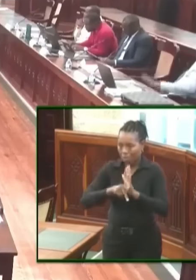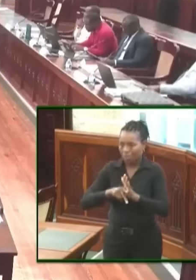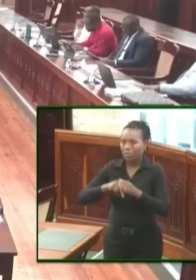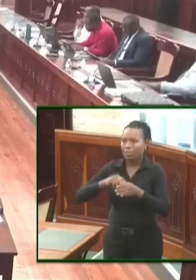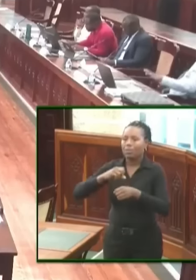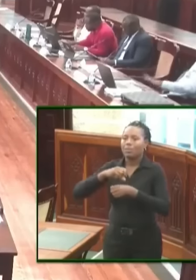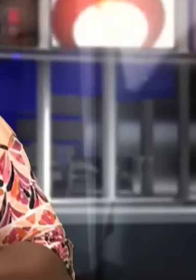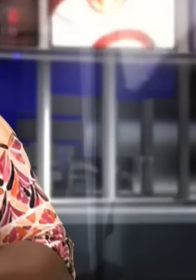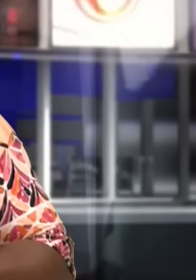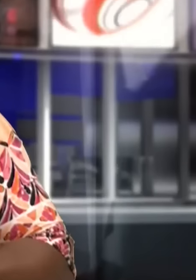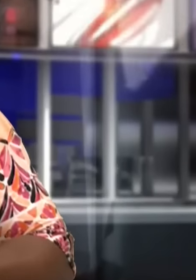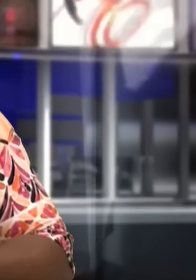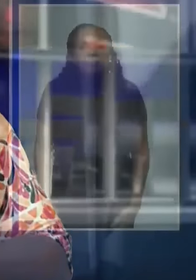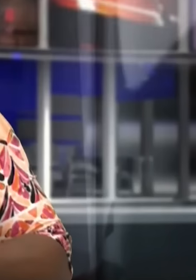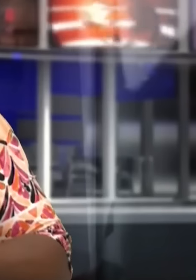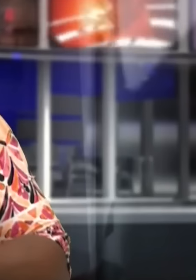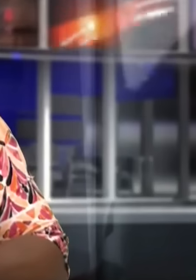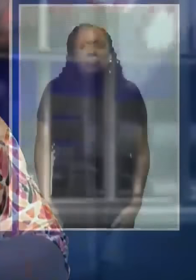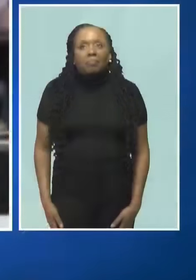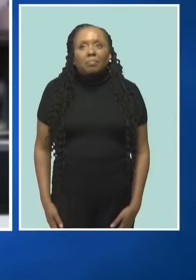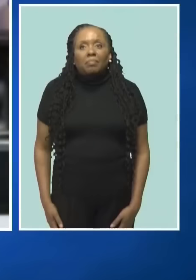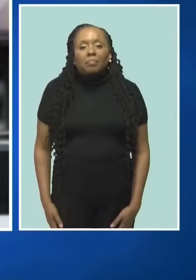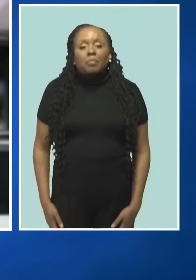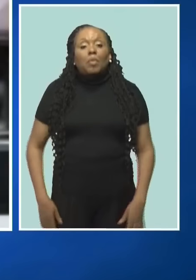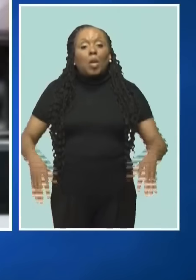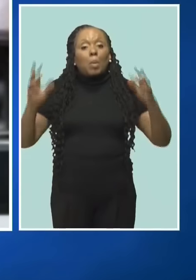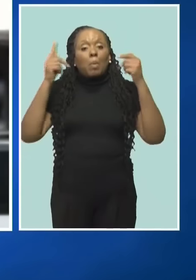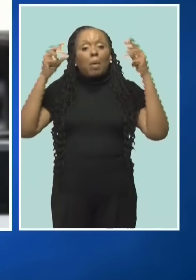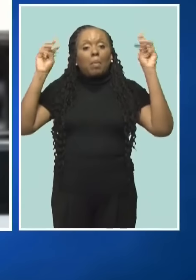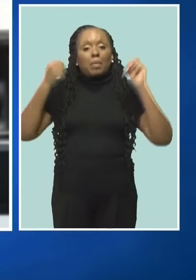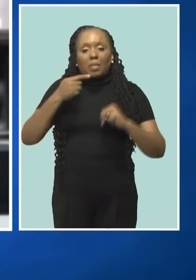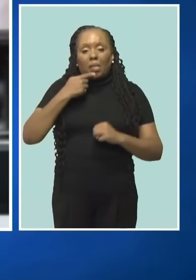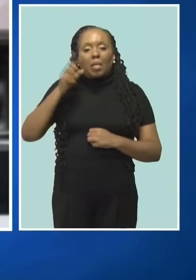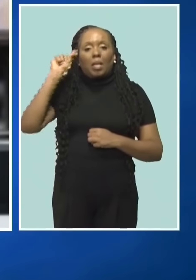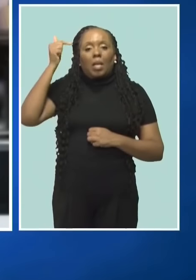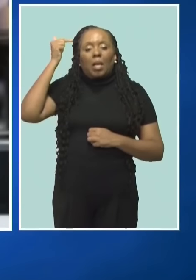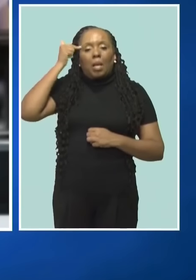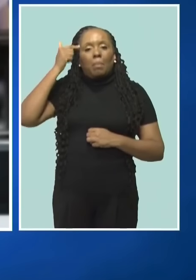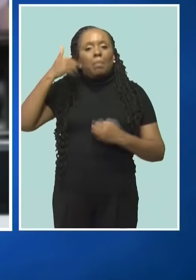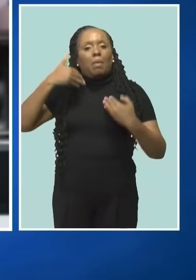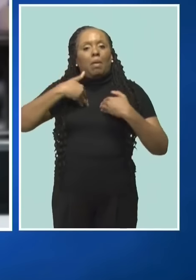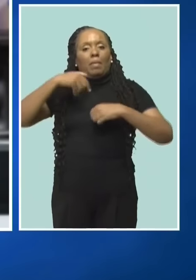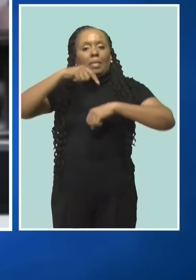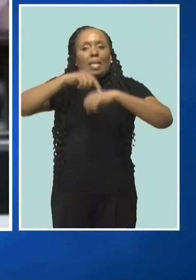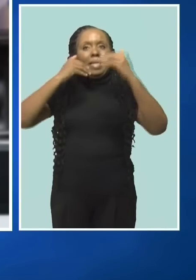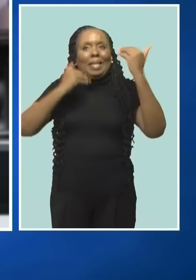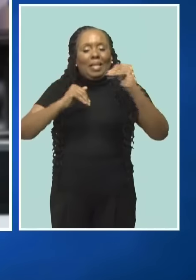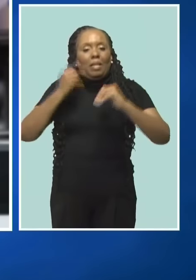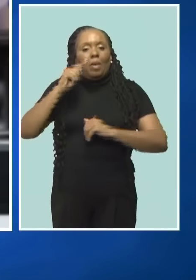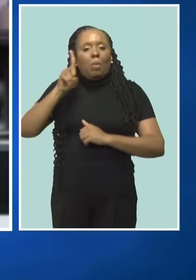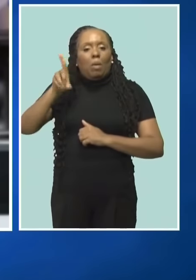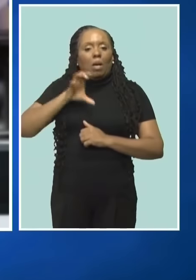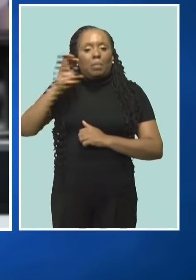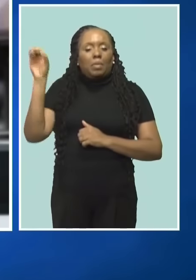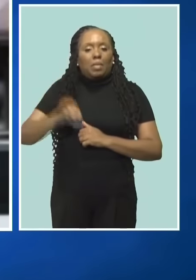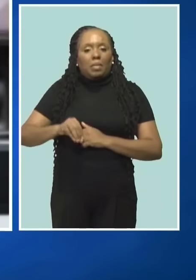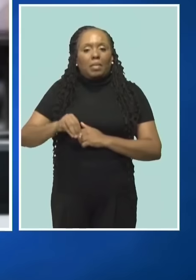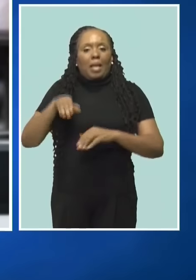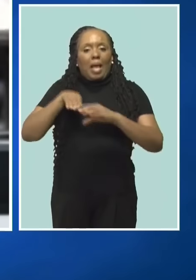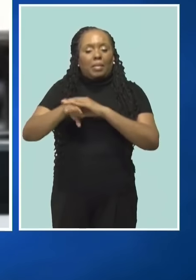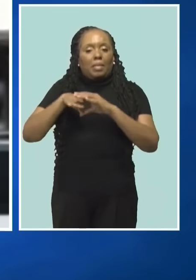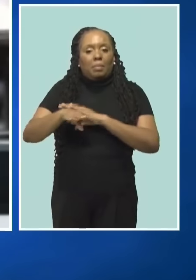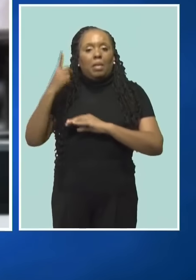2025. Now, Prime Minister Motley says government has set a target of 100% accessibility for key